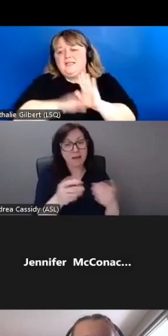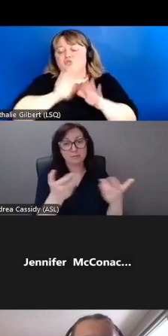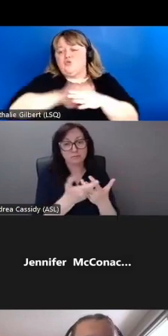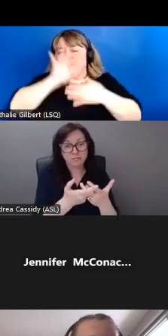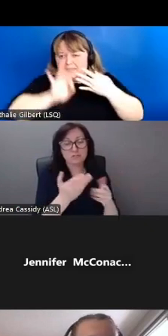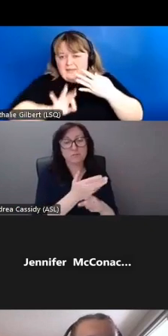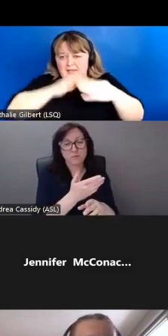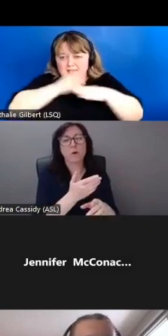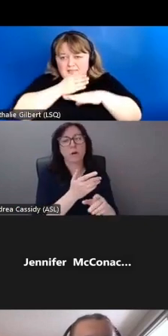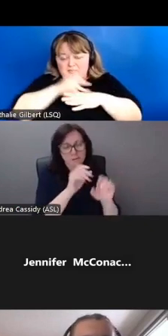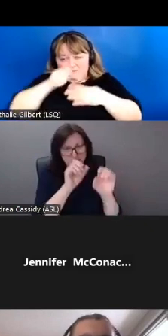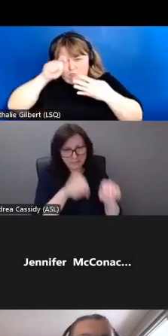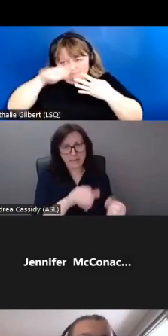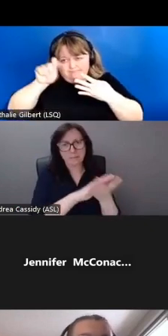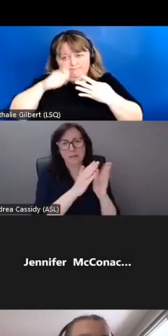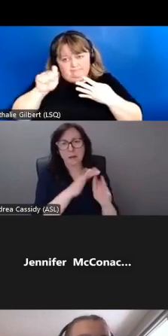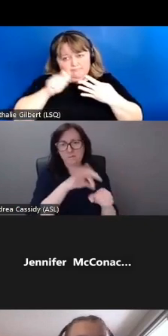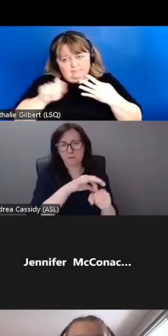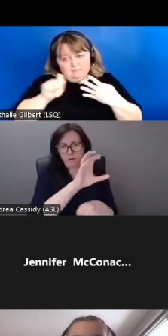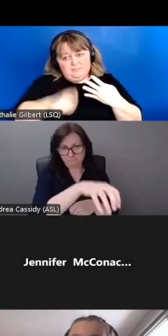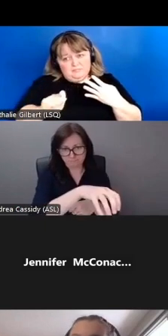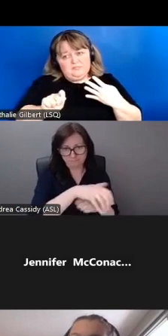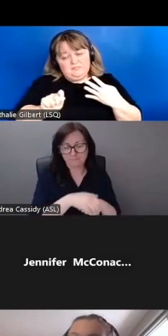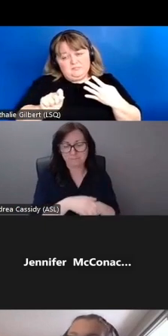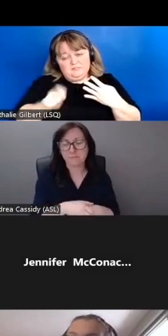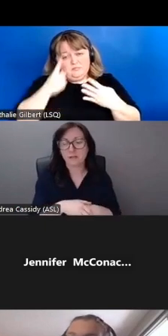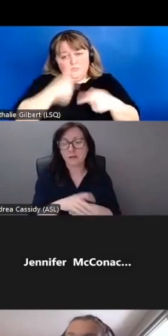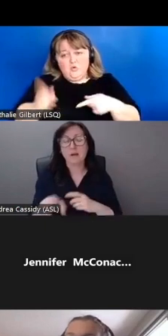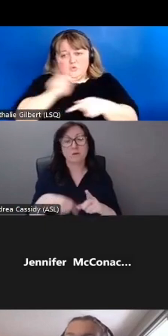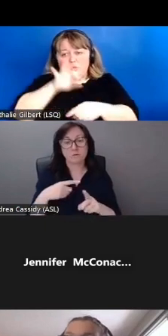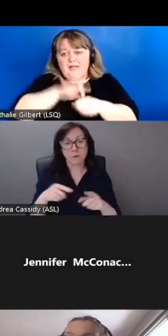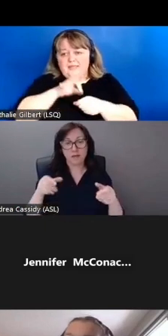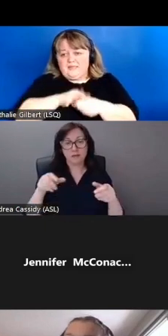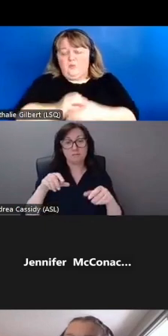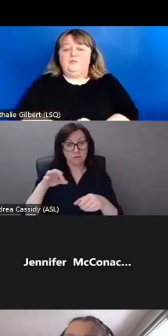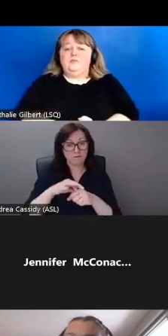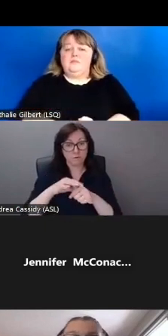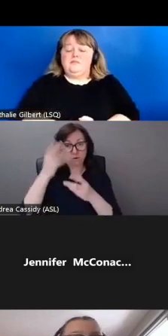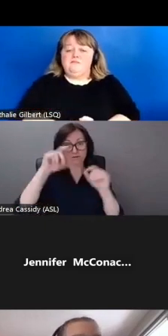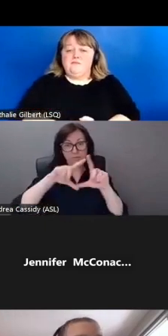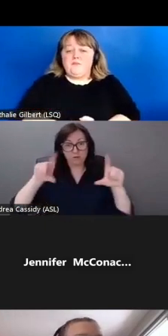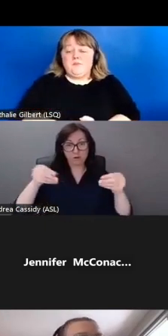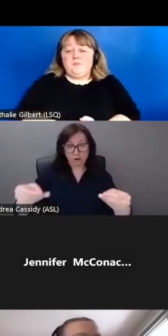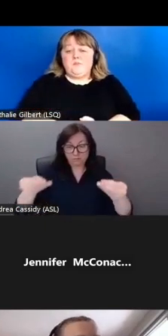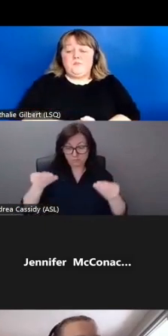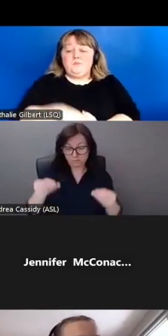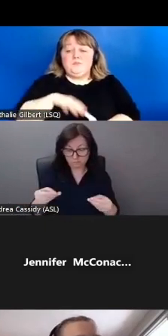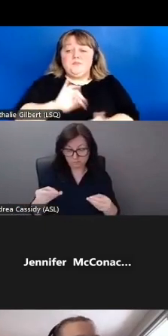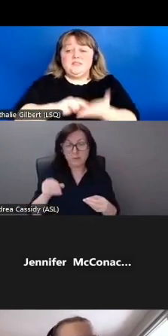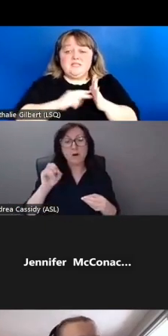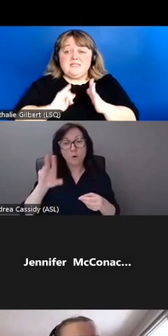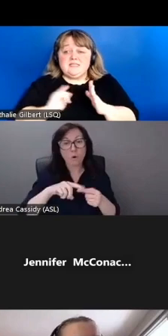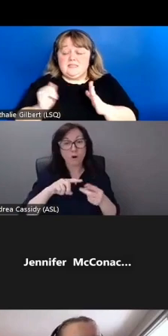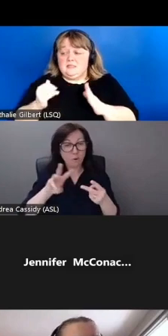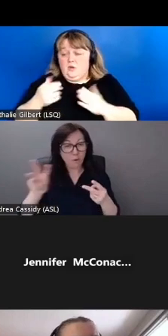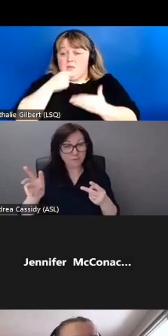of the election. And so when you receive your voter information card in the mail, or if you go to the website and